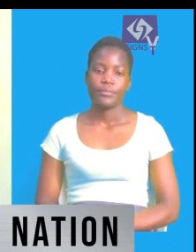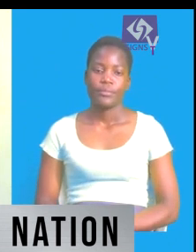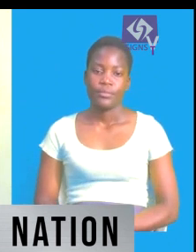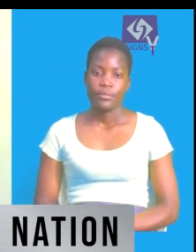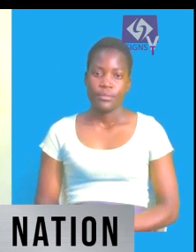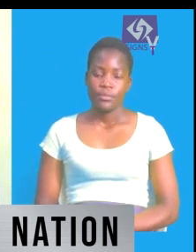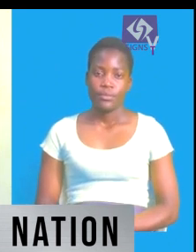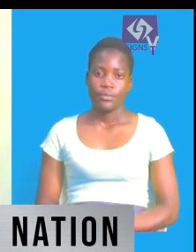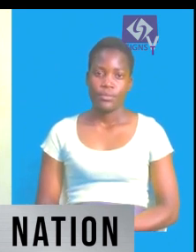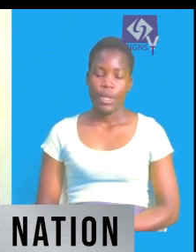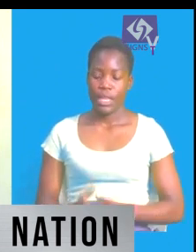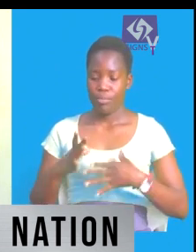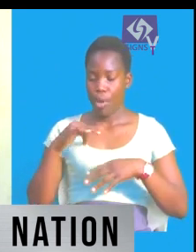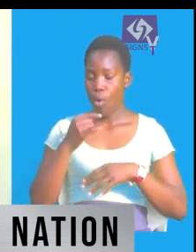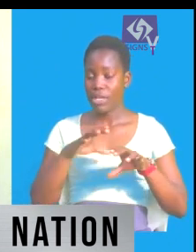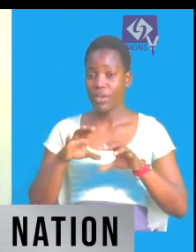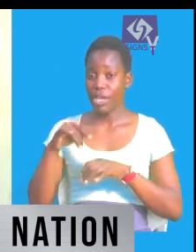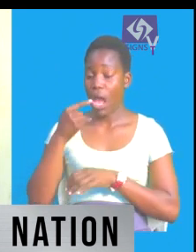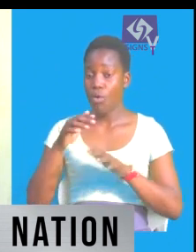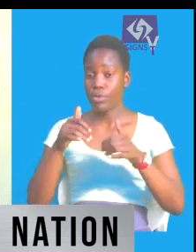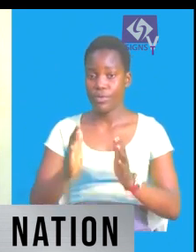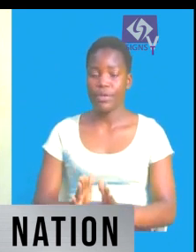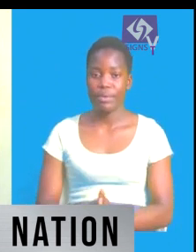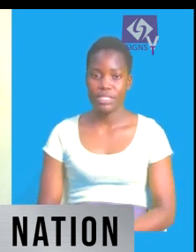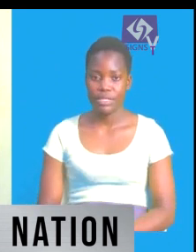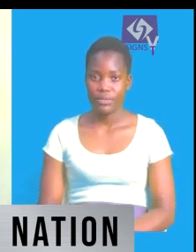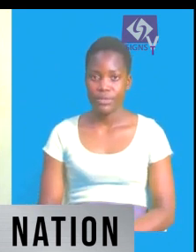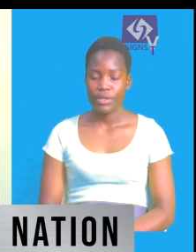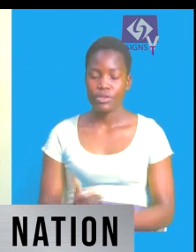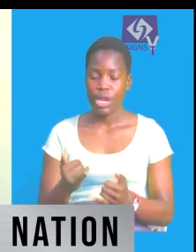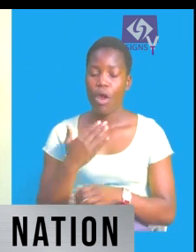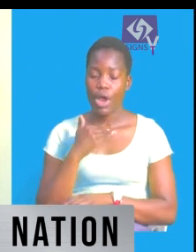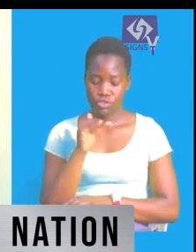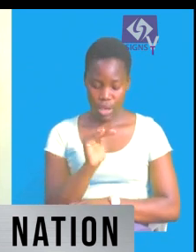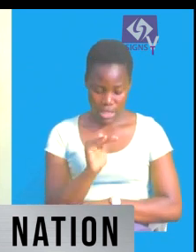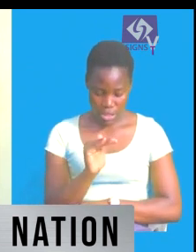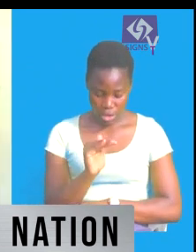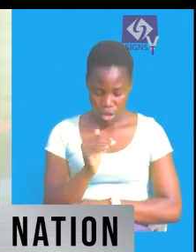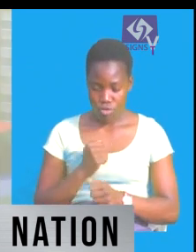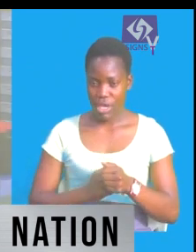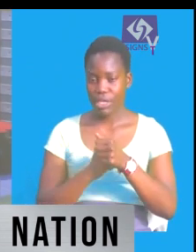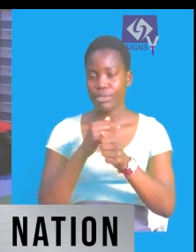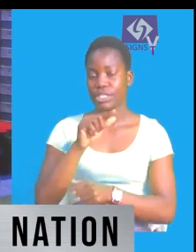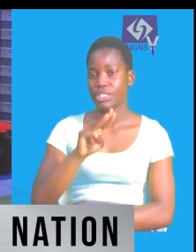the most affected person is the farmer. Okay. Yeah. Now let me ask you: are you for GMO?